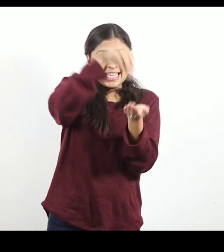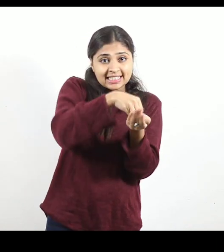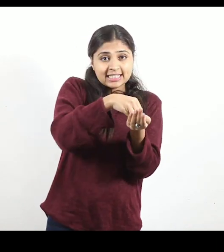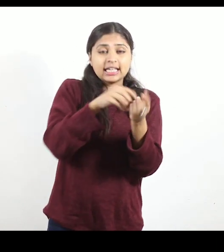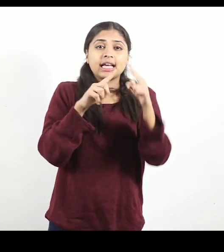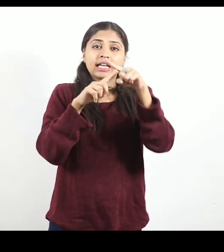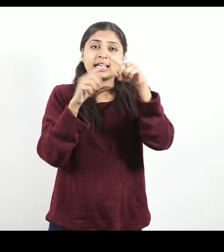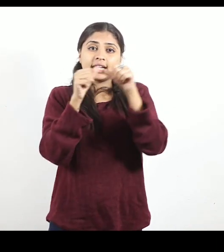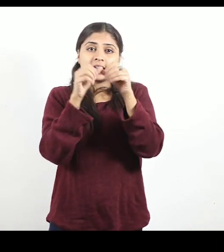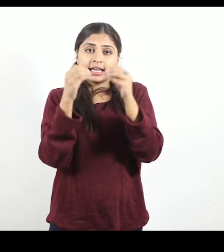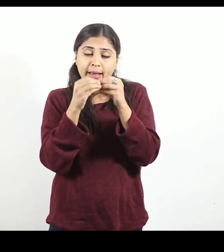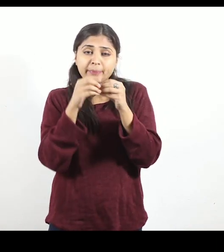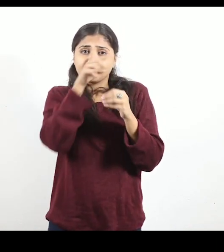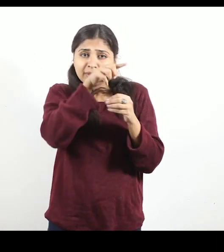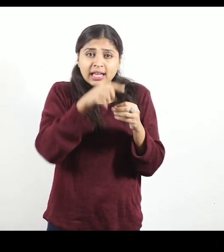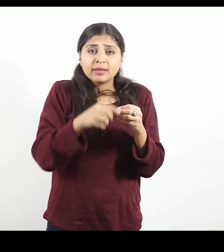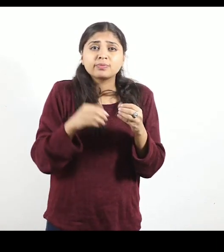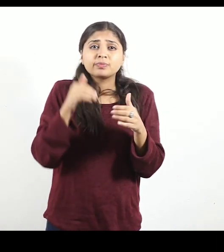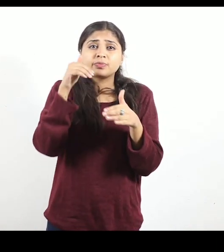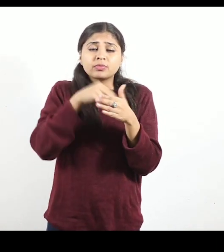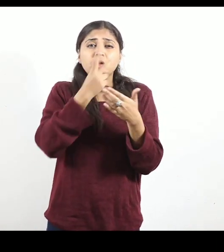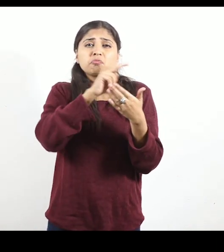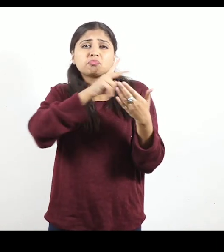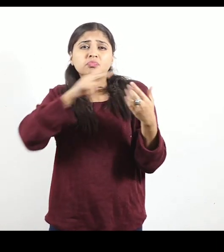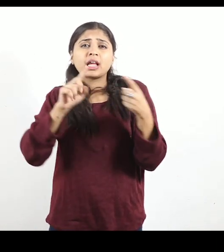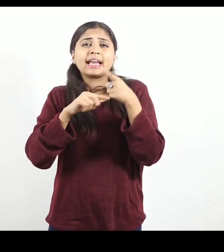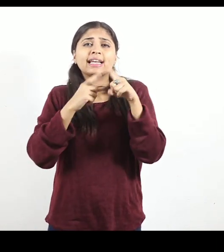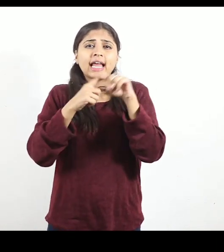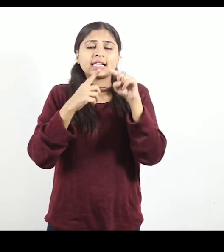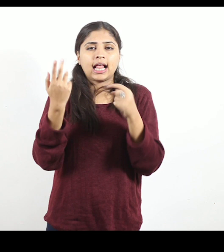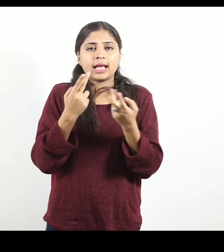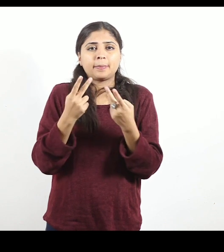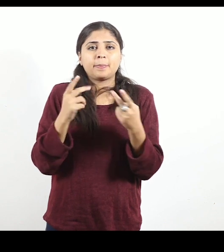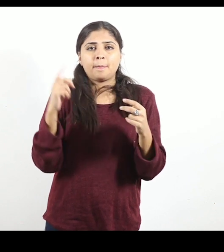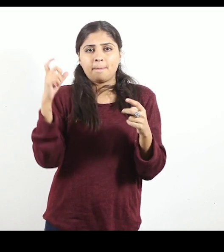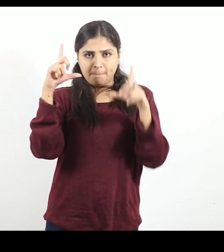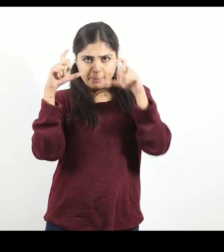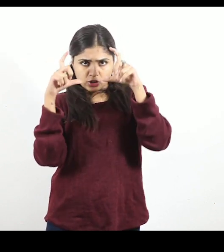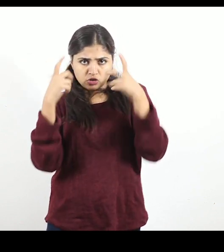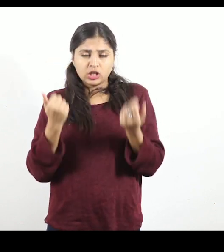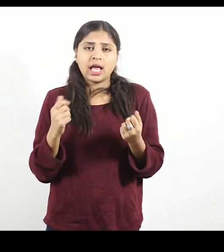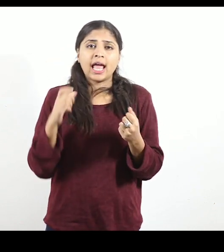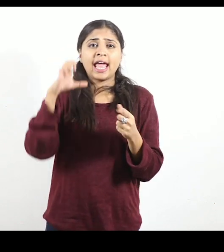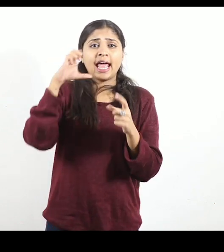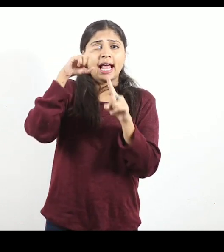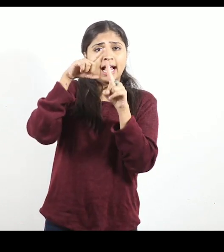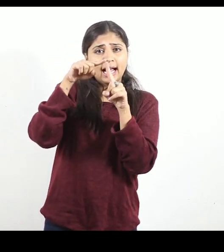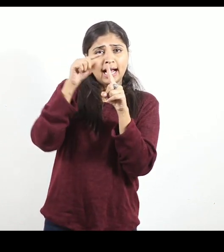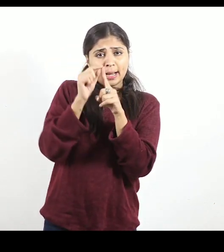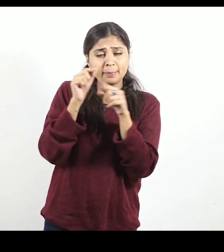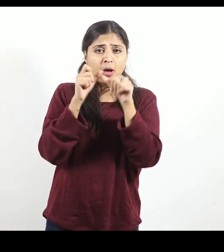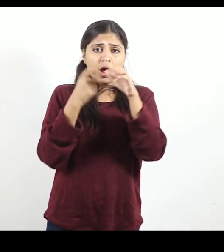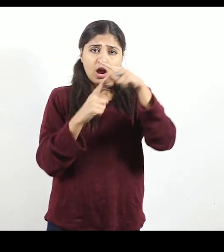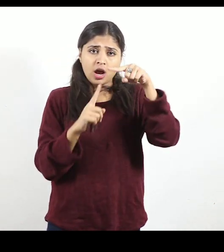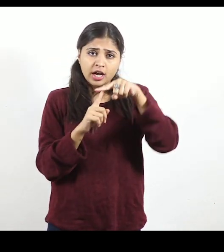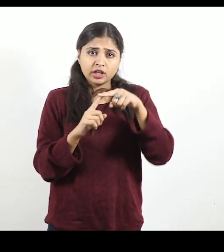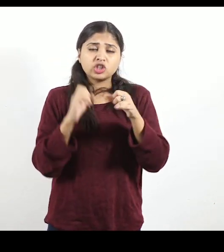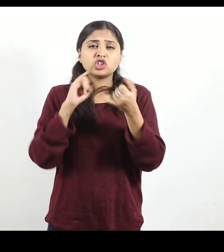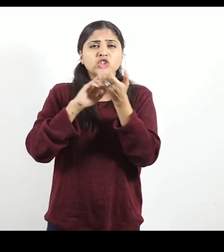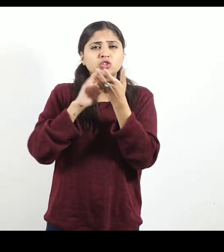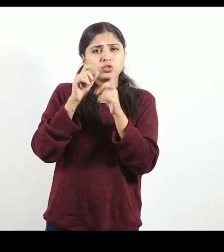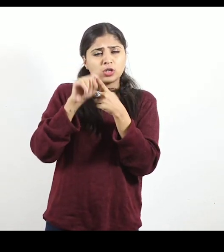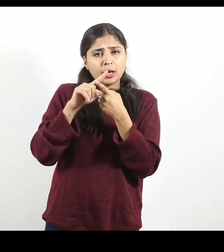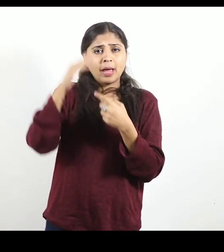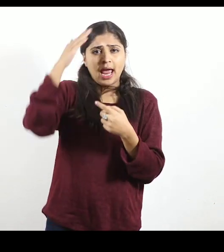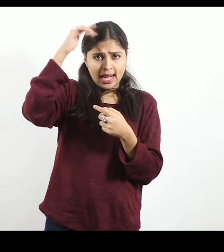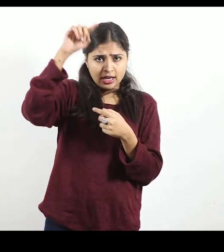Insert tab. This tab allows you to insert a variety of items into a document like pictures, clip art, shapes, headers